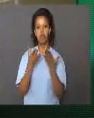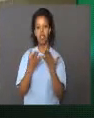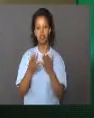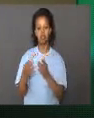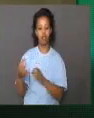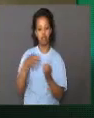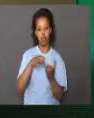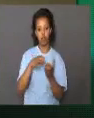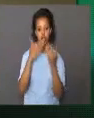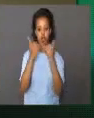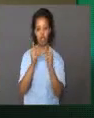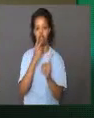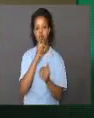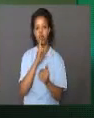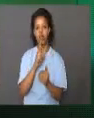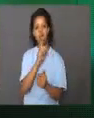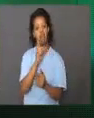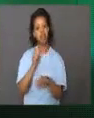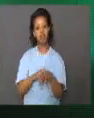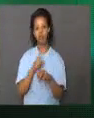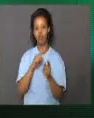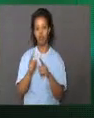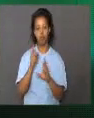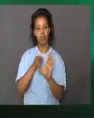but sometimes of gases.